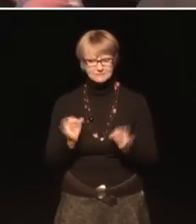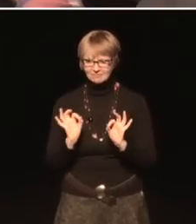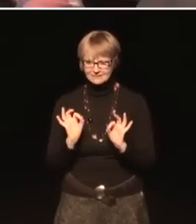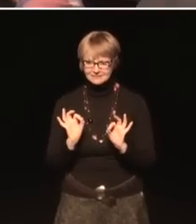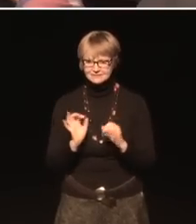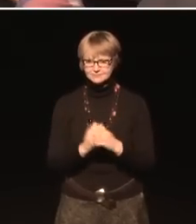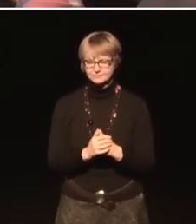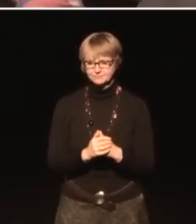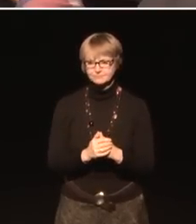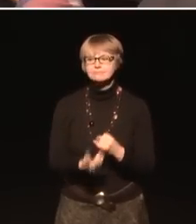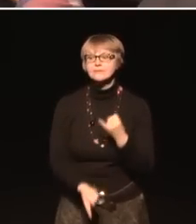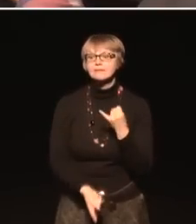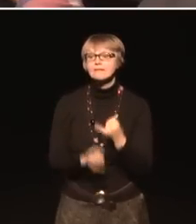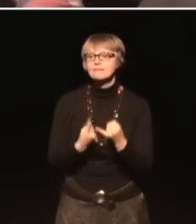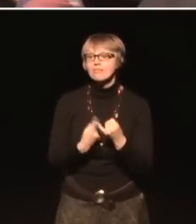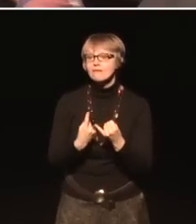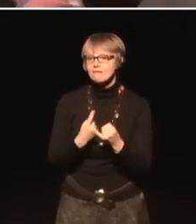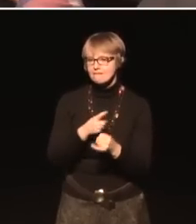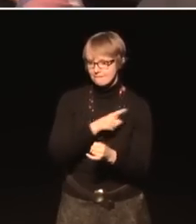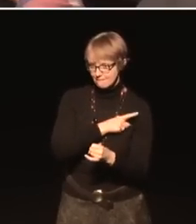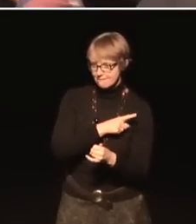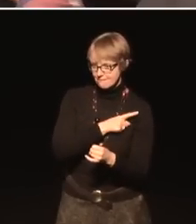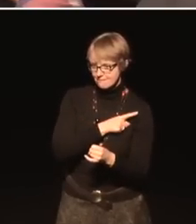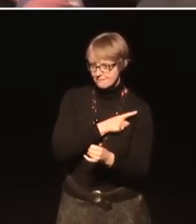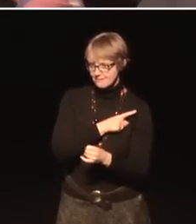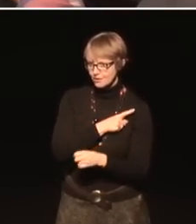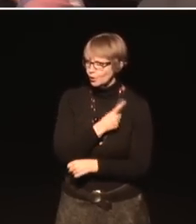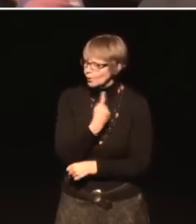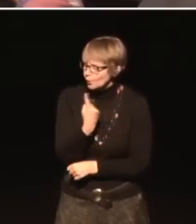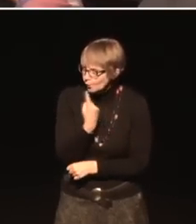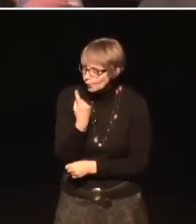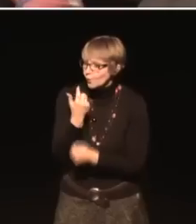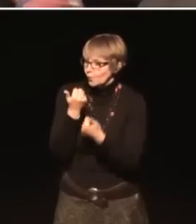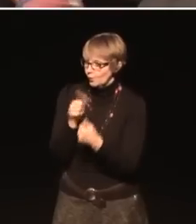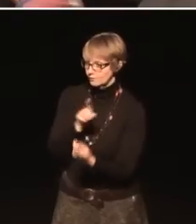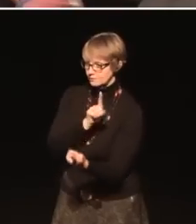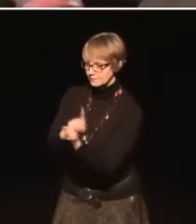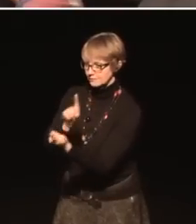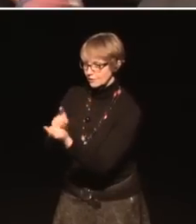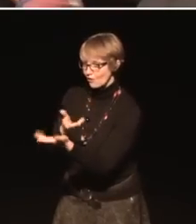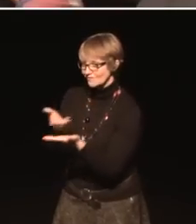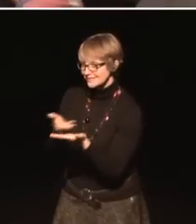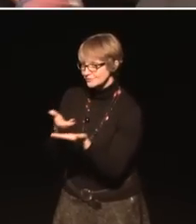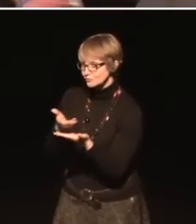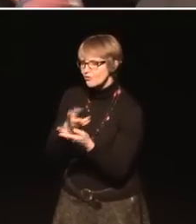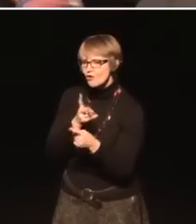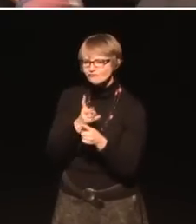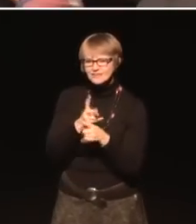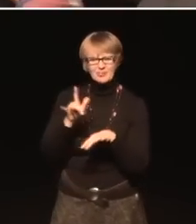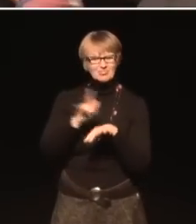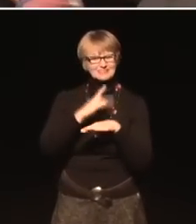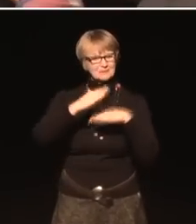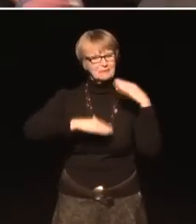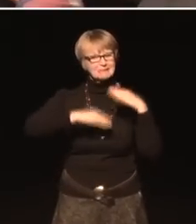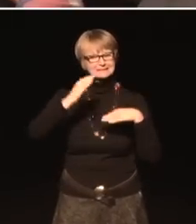There is another factor as well. It depends who goes and has... It is important who goes and has those conversations. Invariably, buildings historically have sent people out who